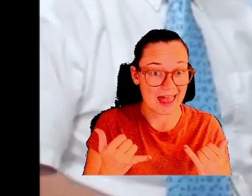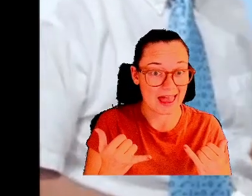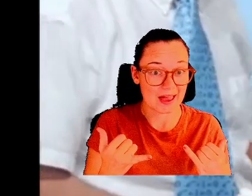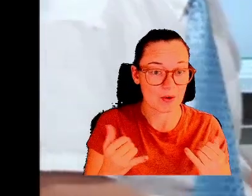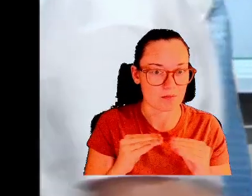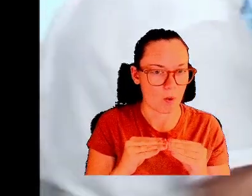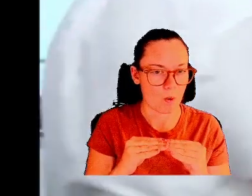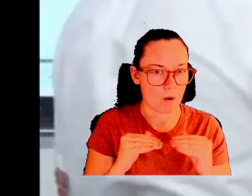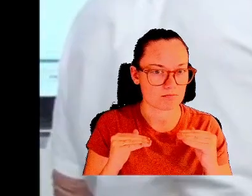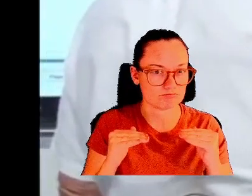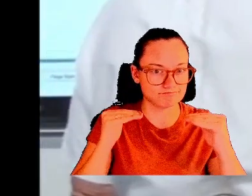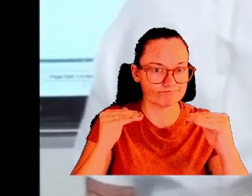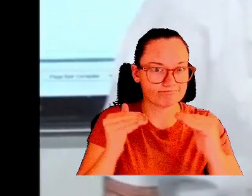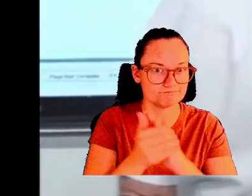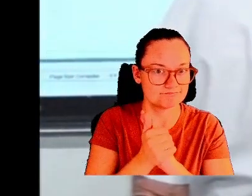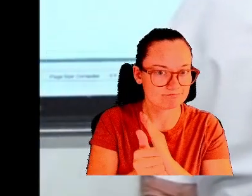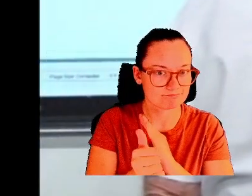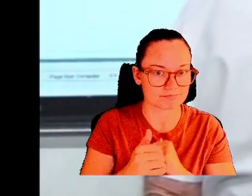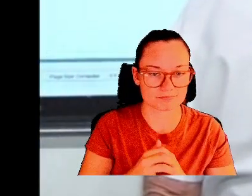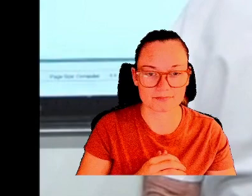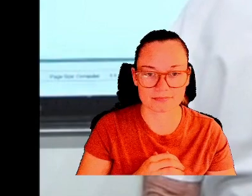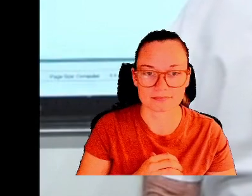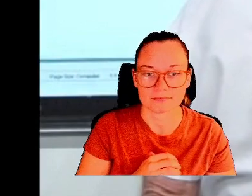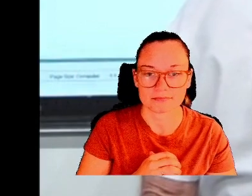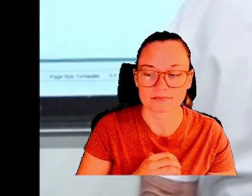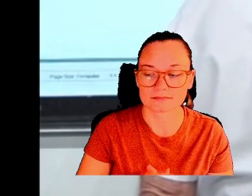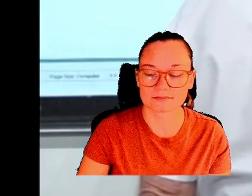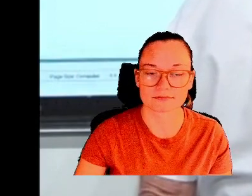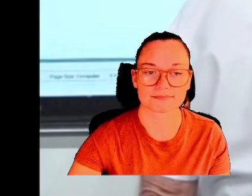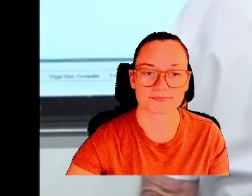give you a different sequence.